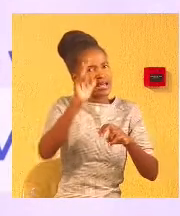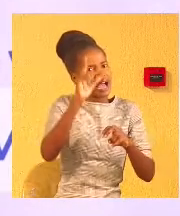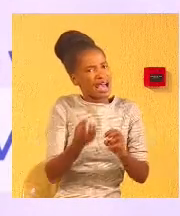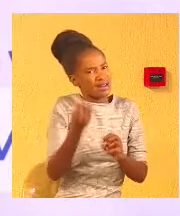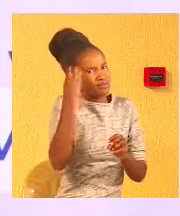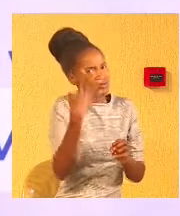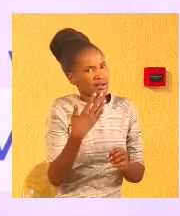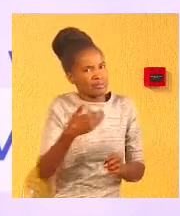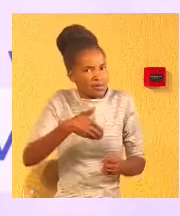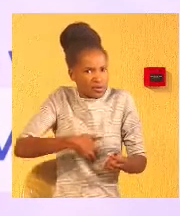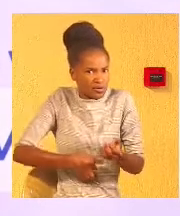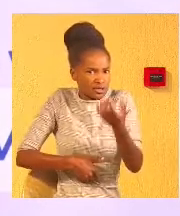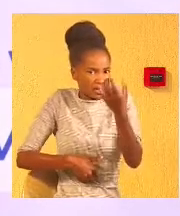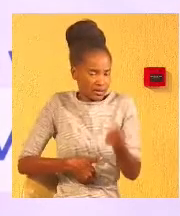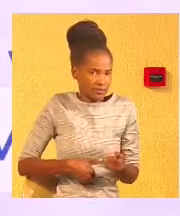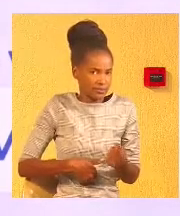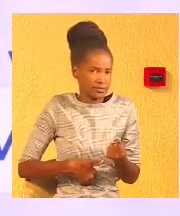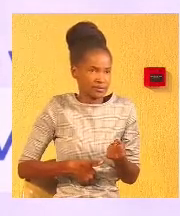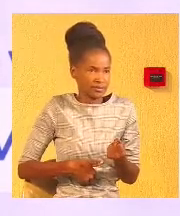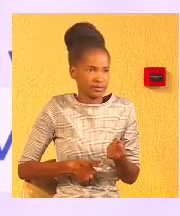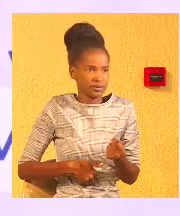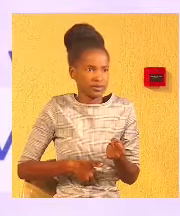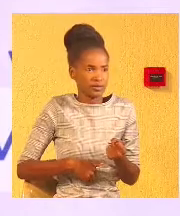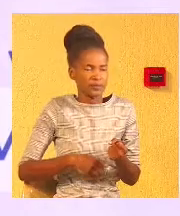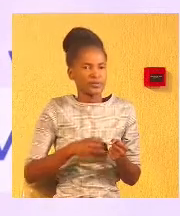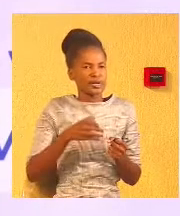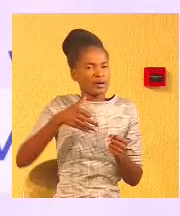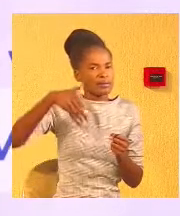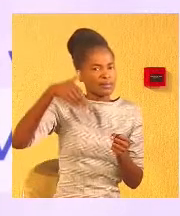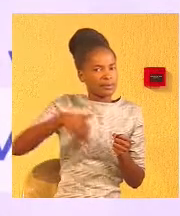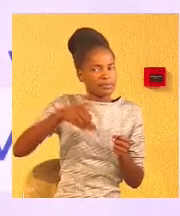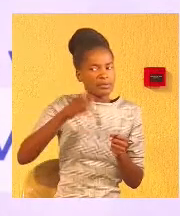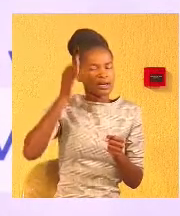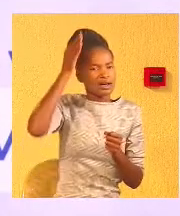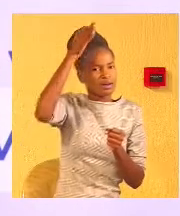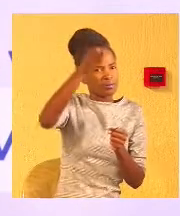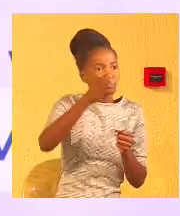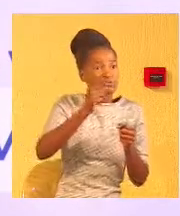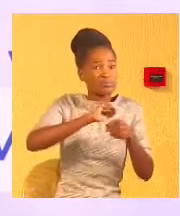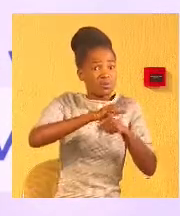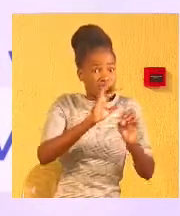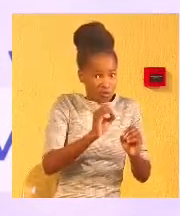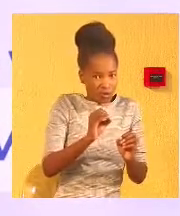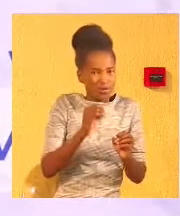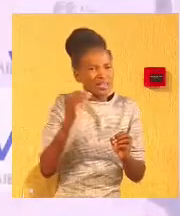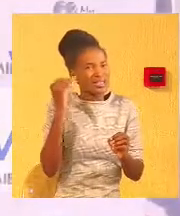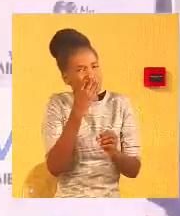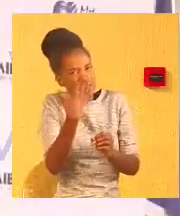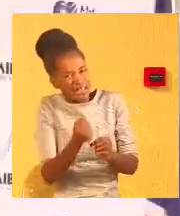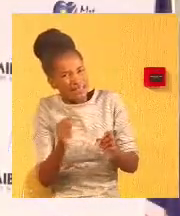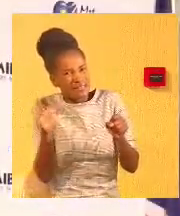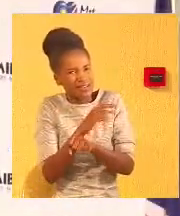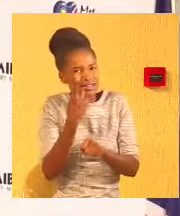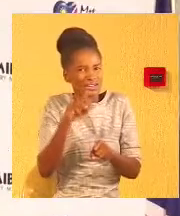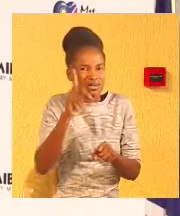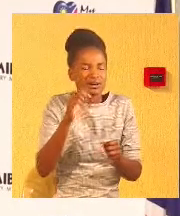face weakening food security? And what is the future of food security in Namibia following after COVID? Thank you. Thank you very much. We also have